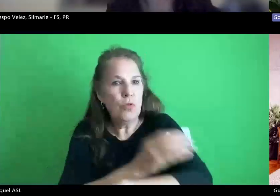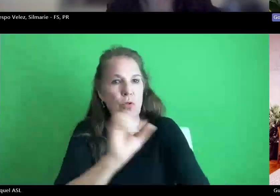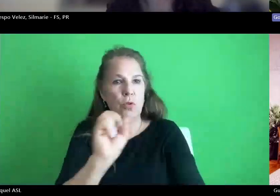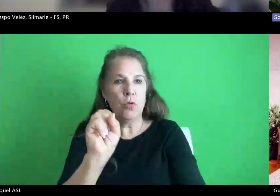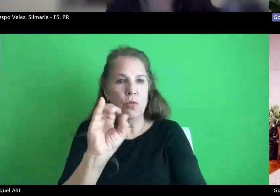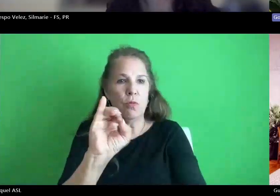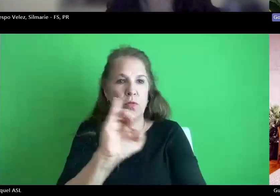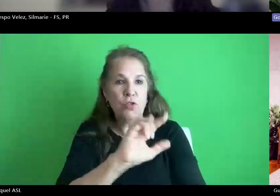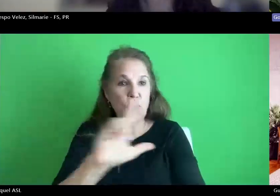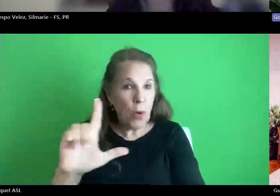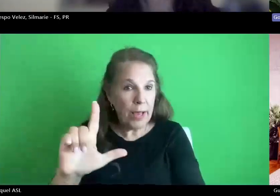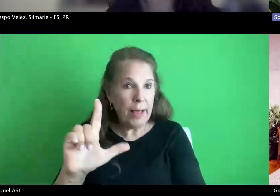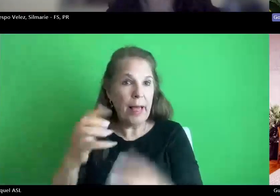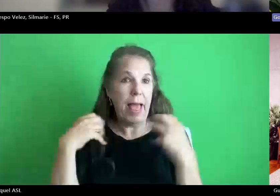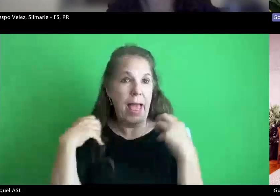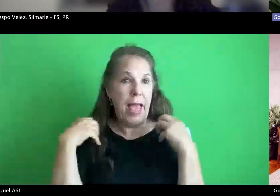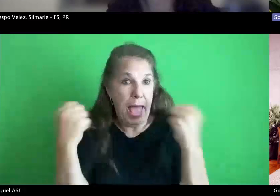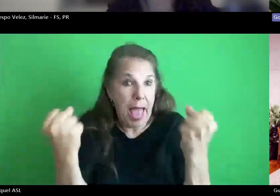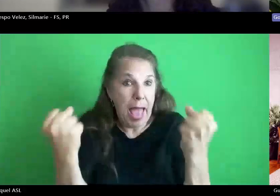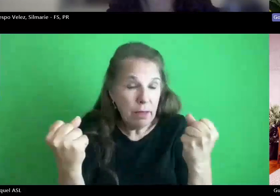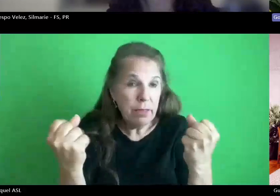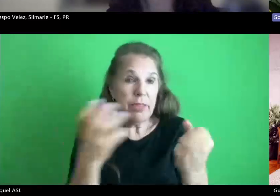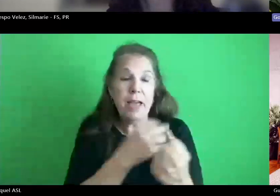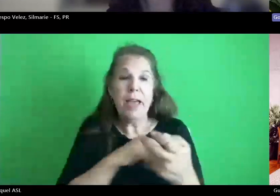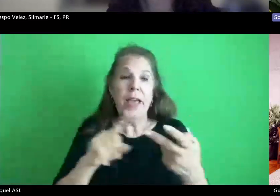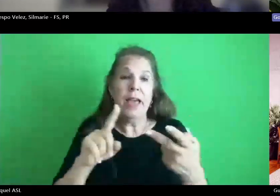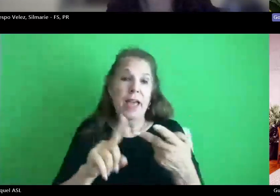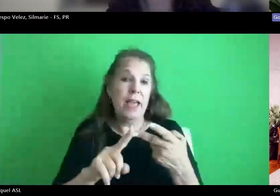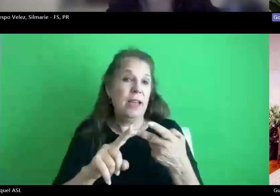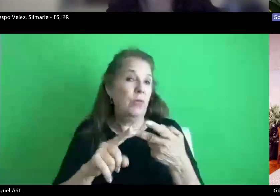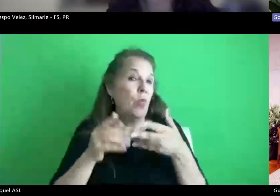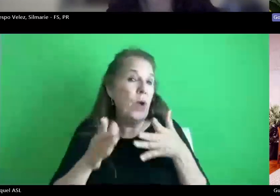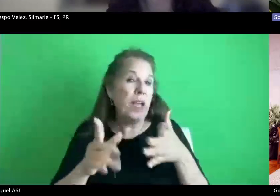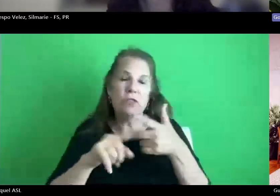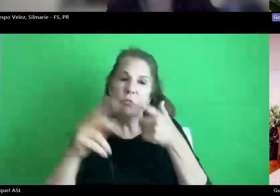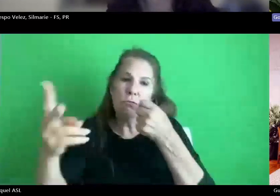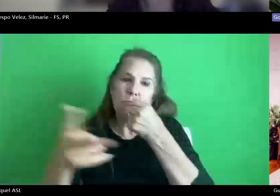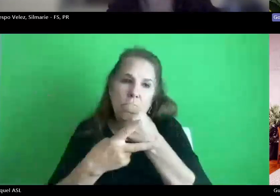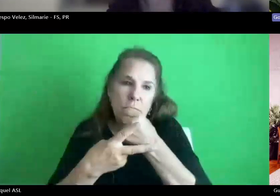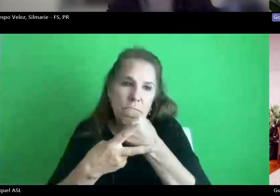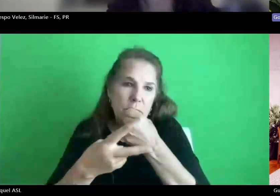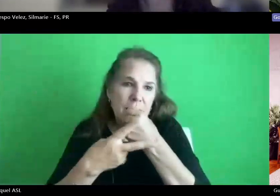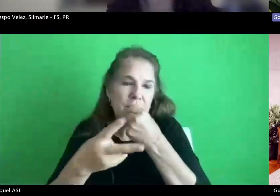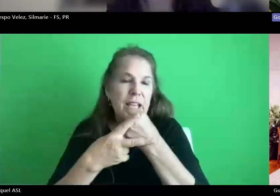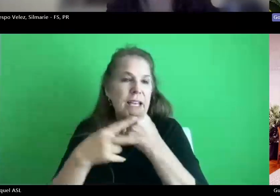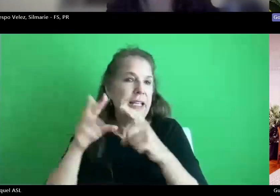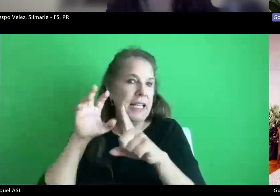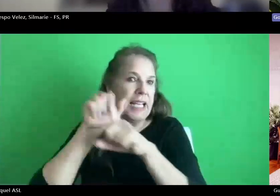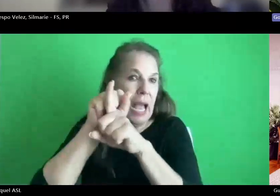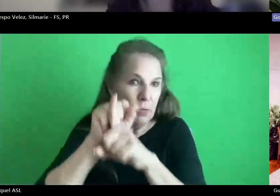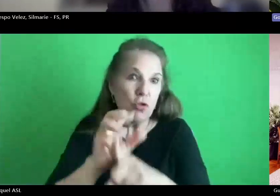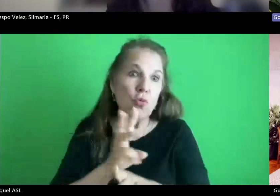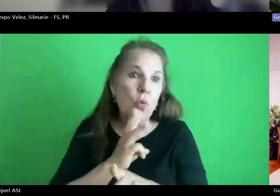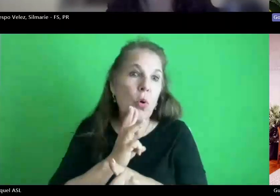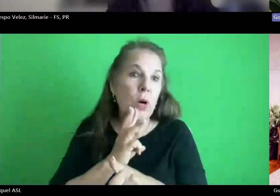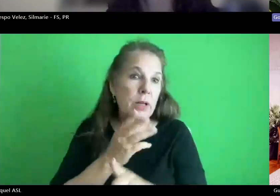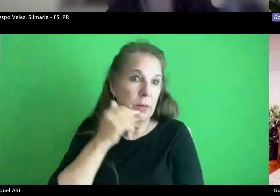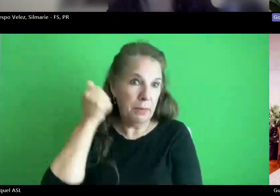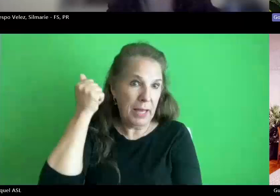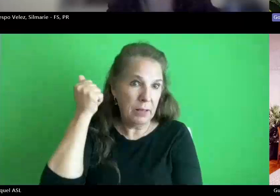methodology that capture and retain water more effectively. And